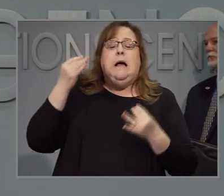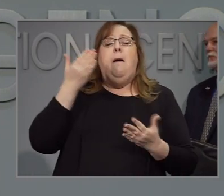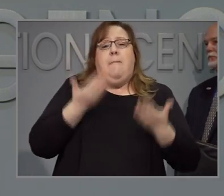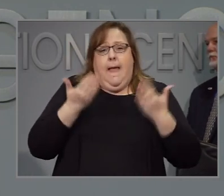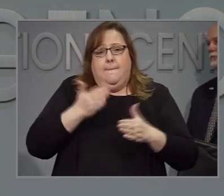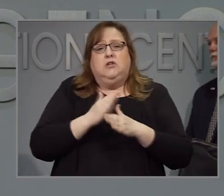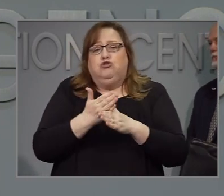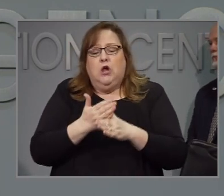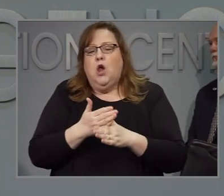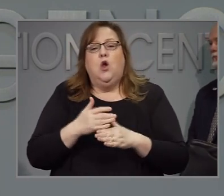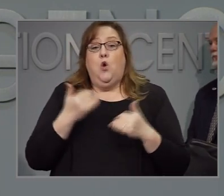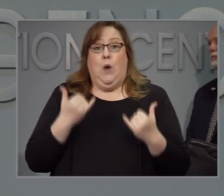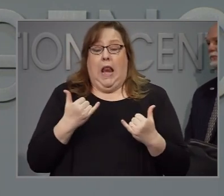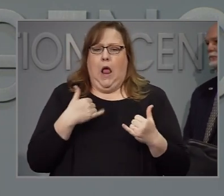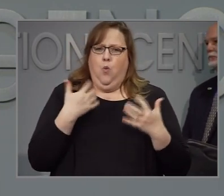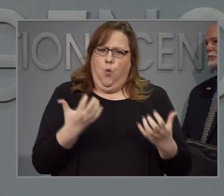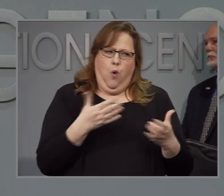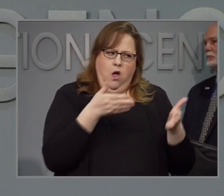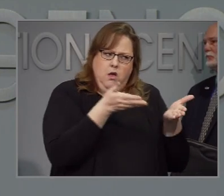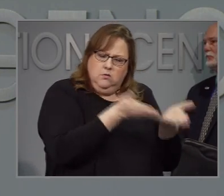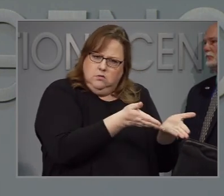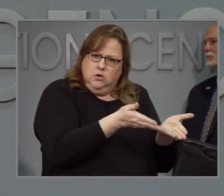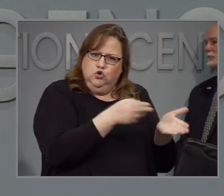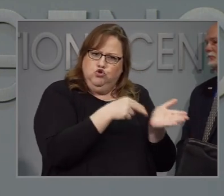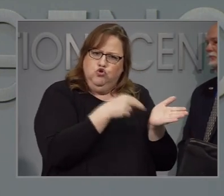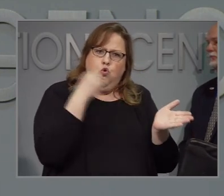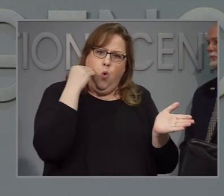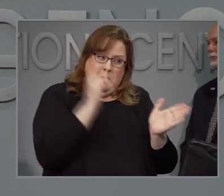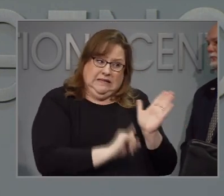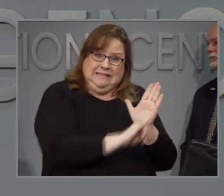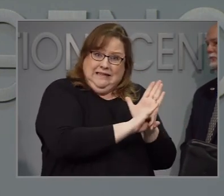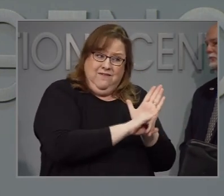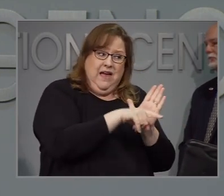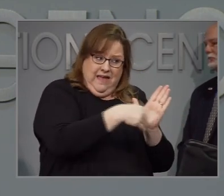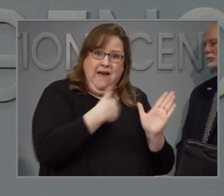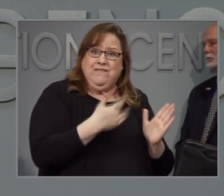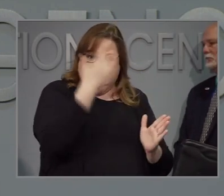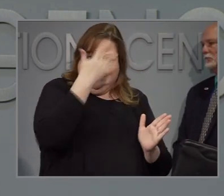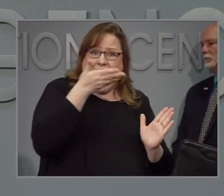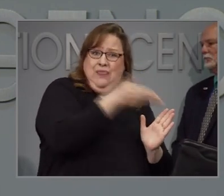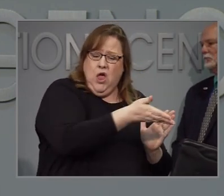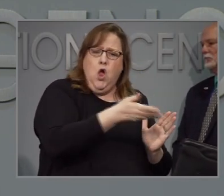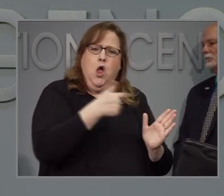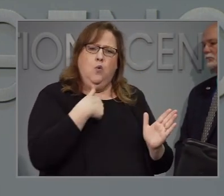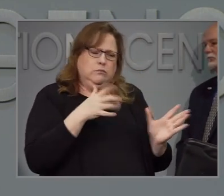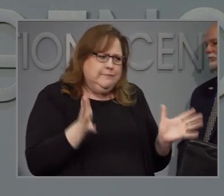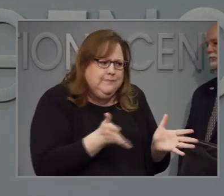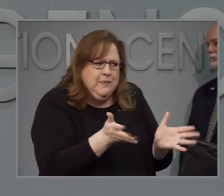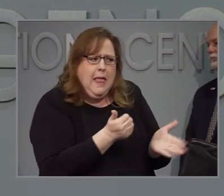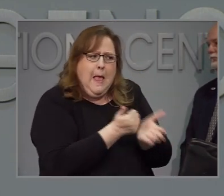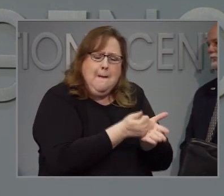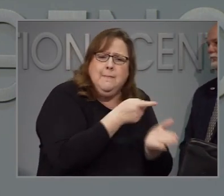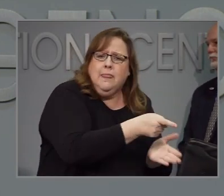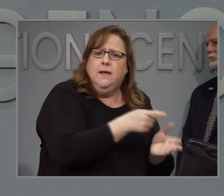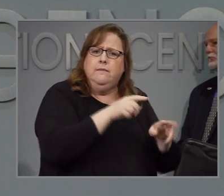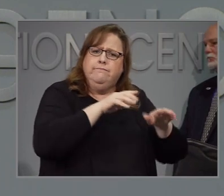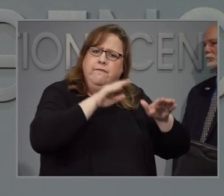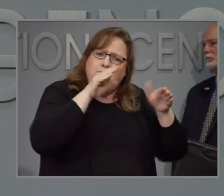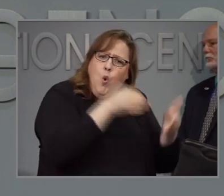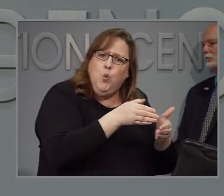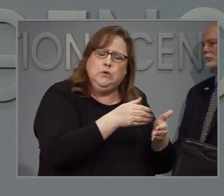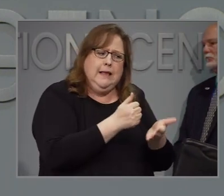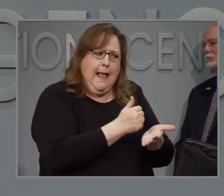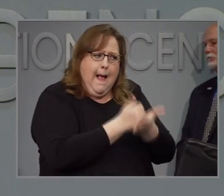nursing home focused on the infection control, and we know that it is a lot of work to make sure that they are focused on